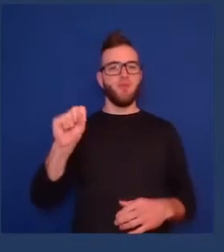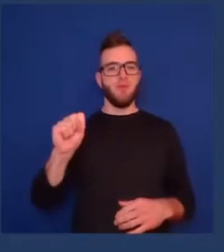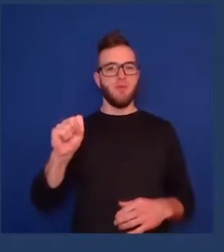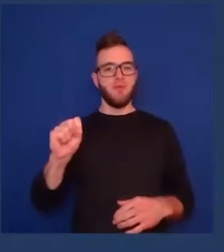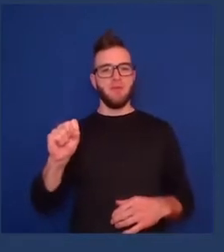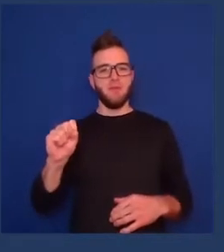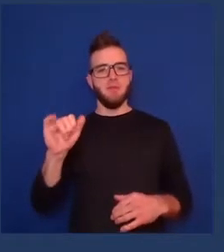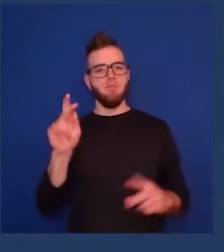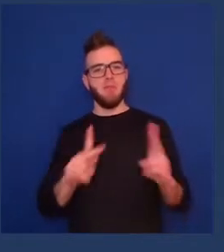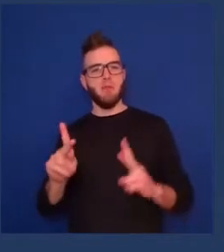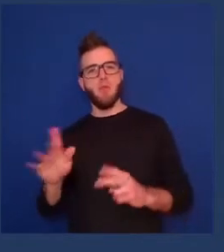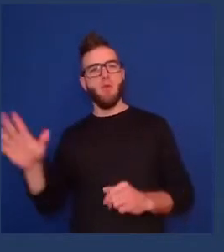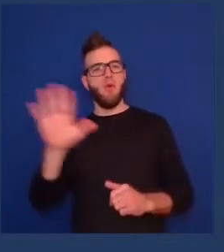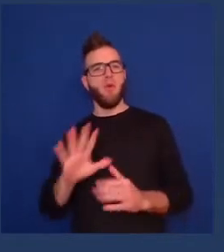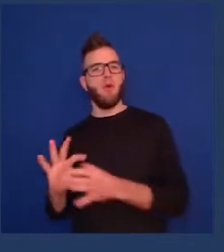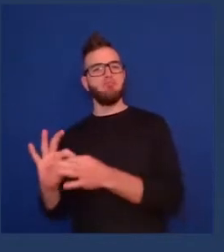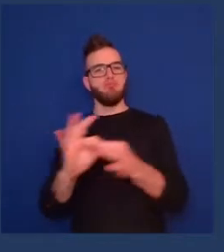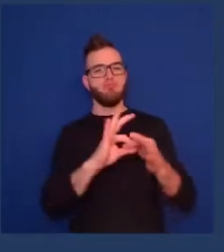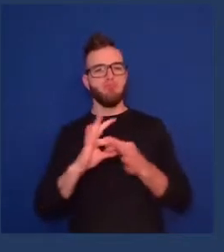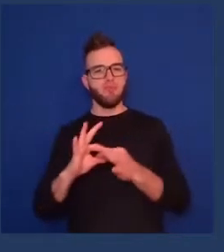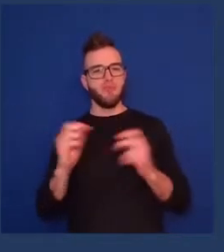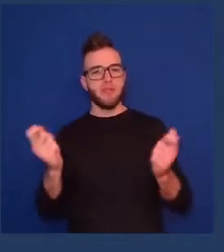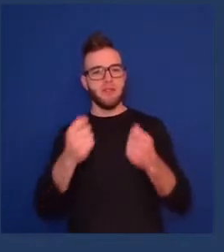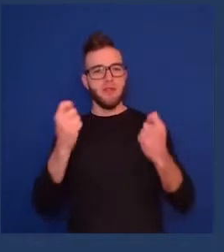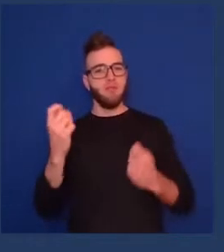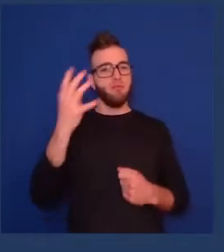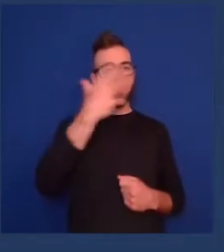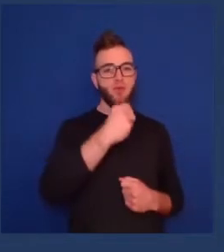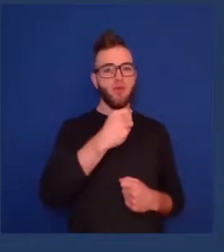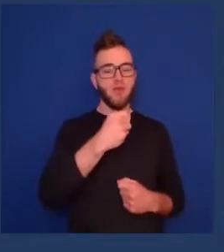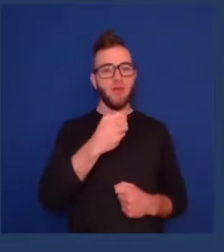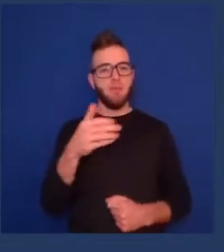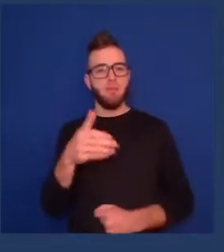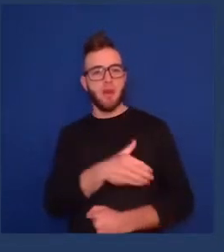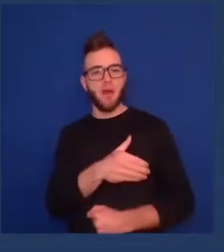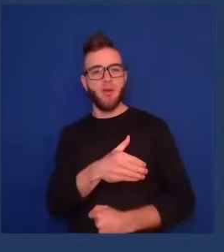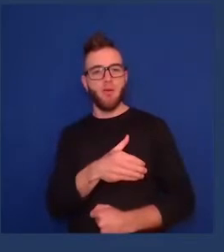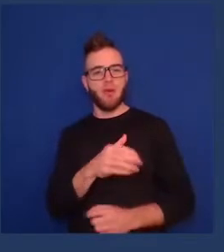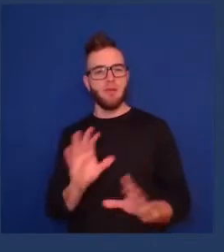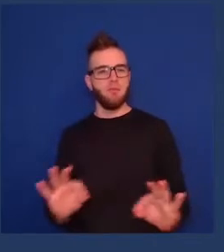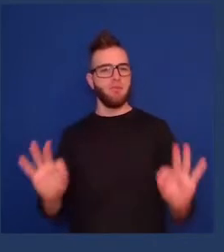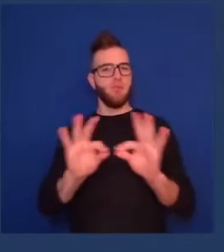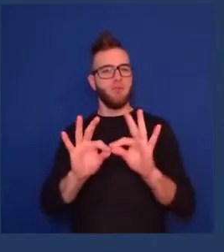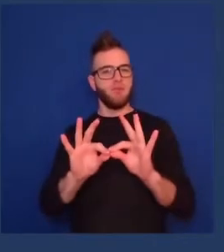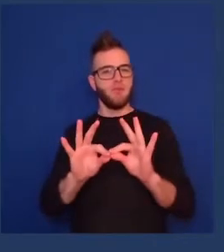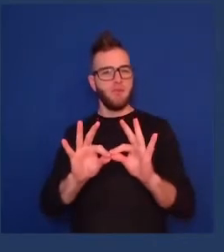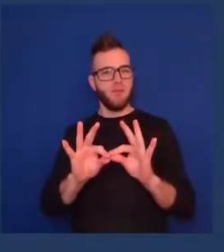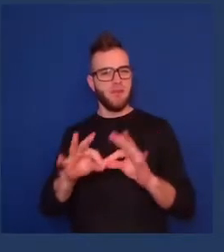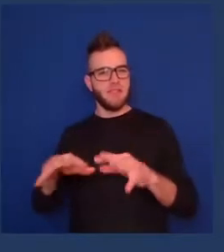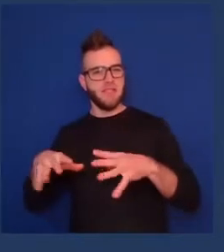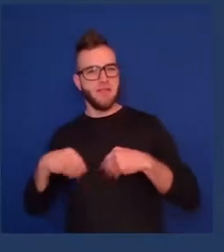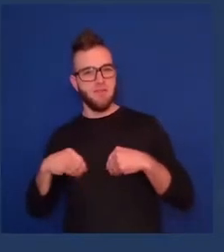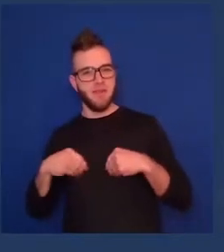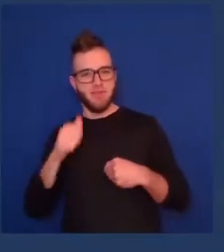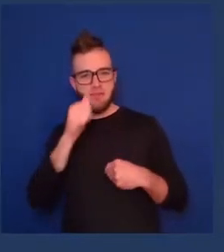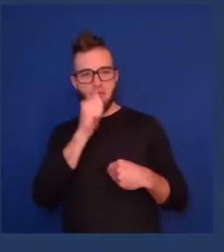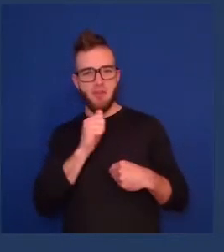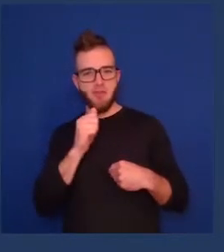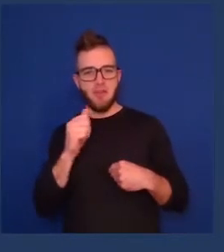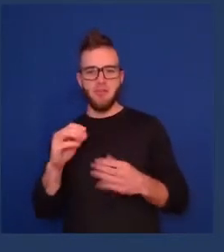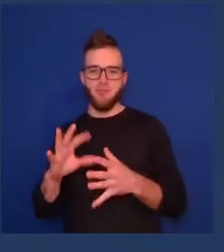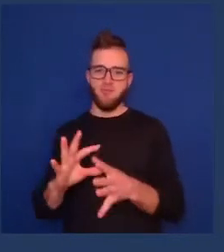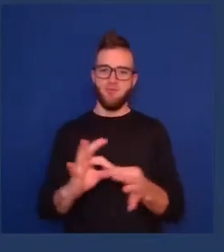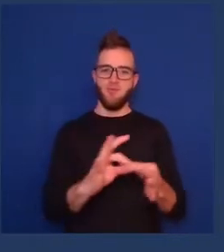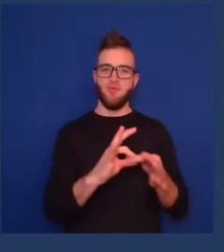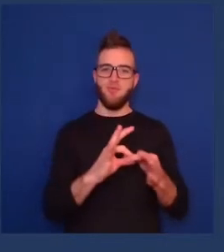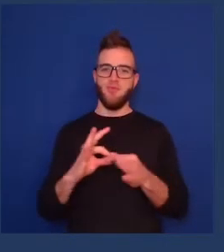the power, the urgency of acceptance, tolerance, unity, I dare say, in the face of difference and stigma